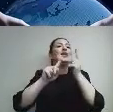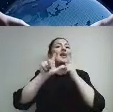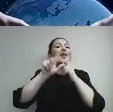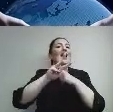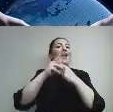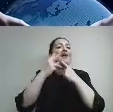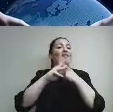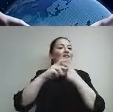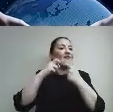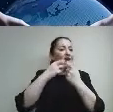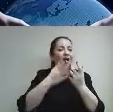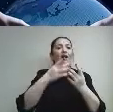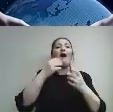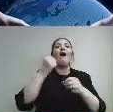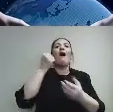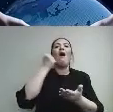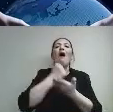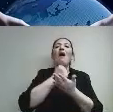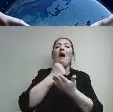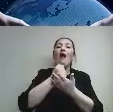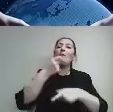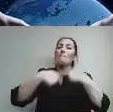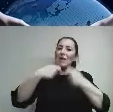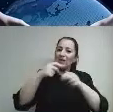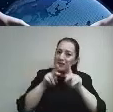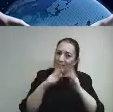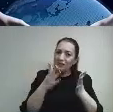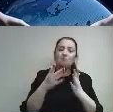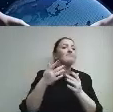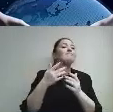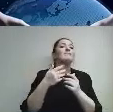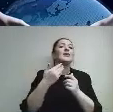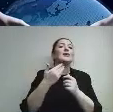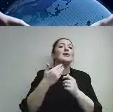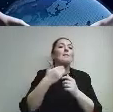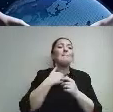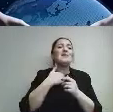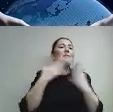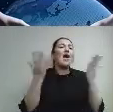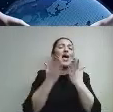important aspect. We want to increase that. And